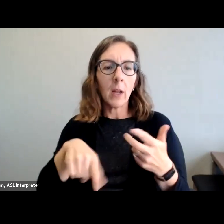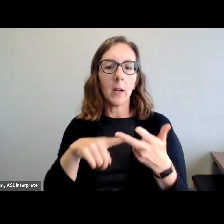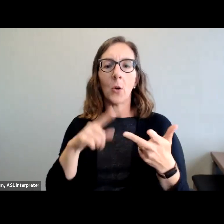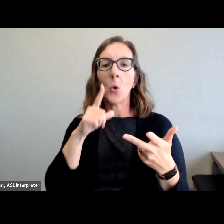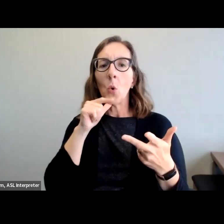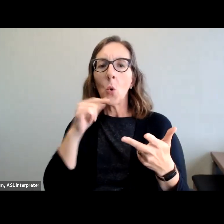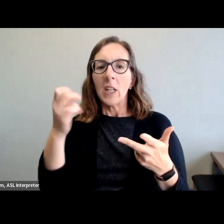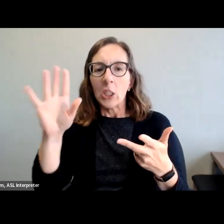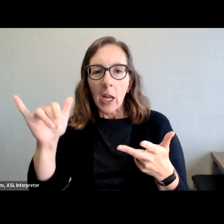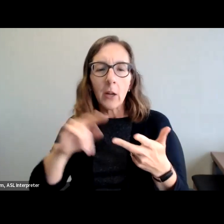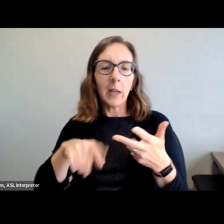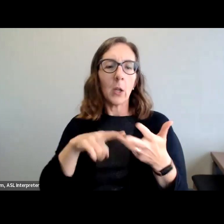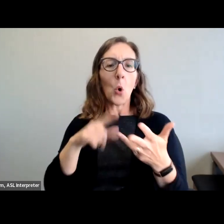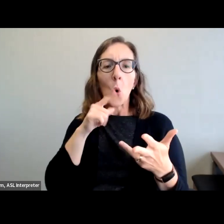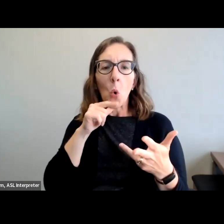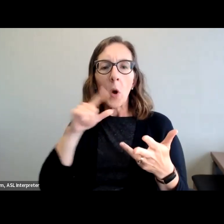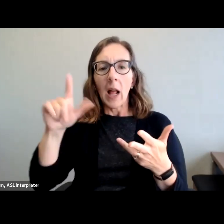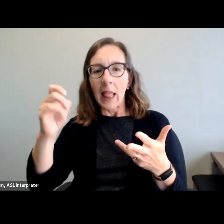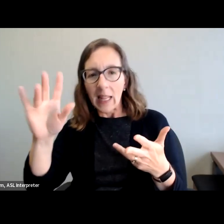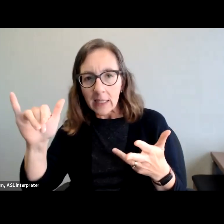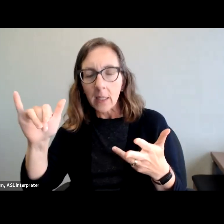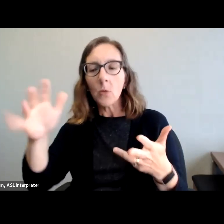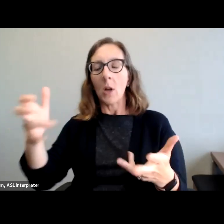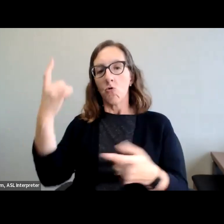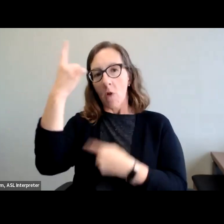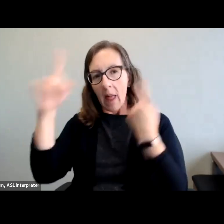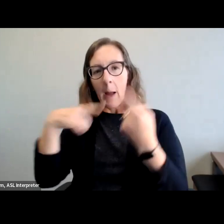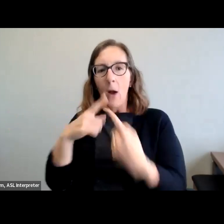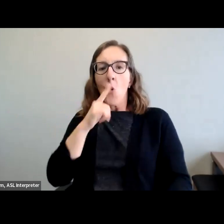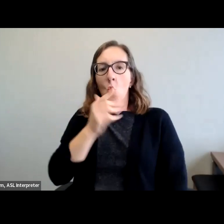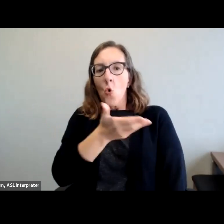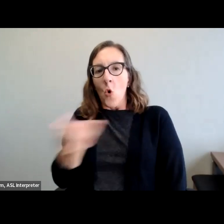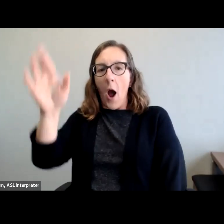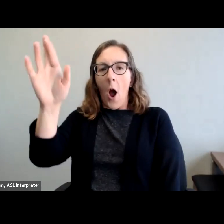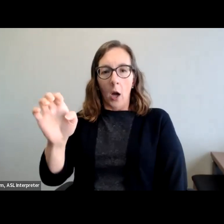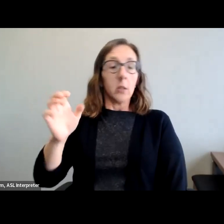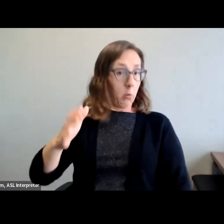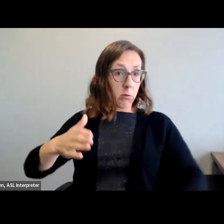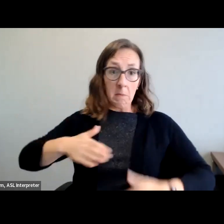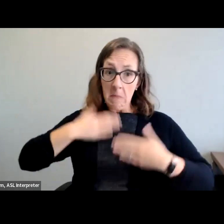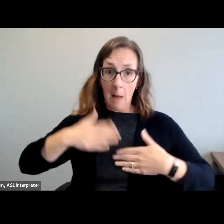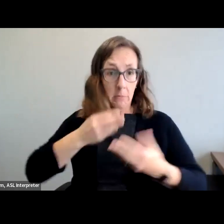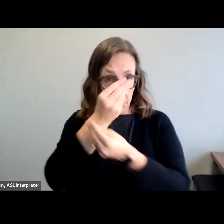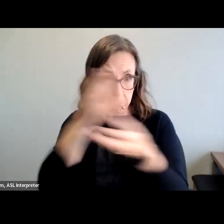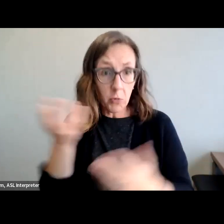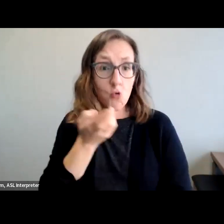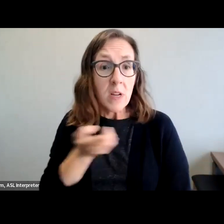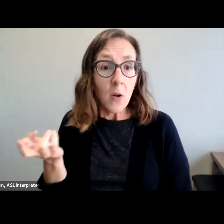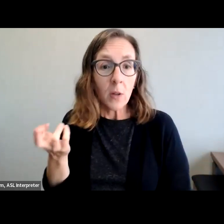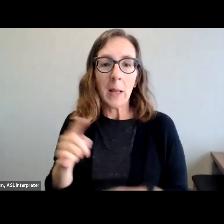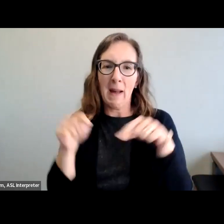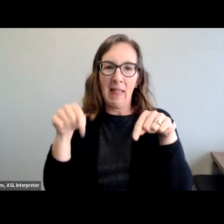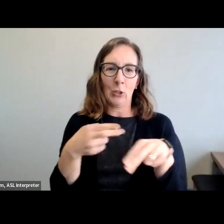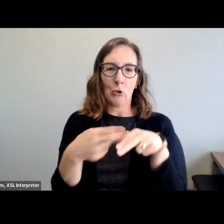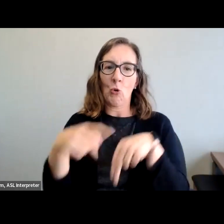could really think about that. So we are happy to share resources with you. There just was not time to do all of that in our panel